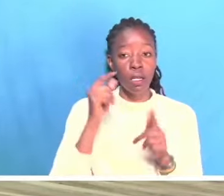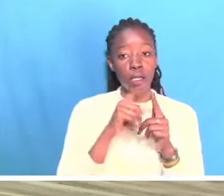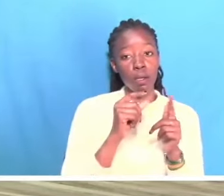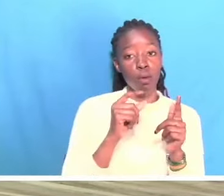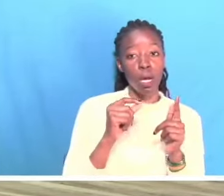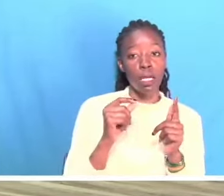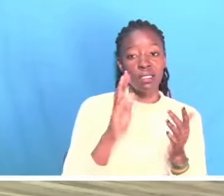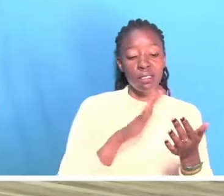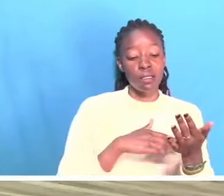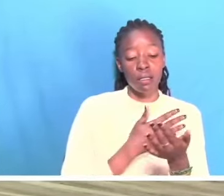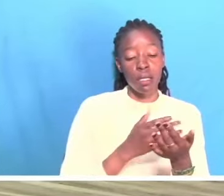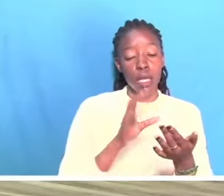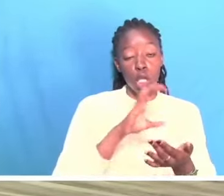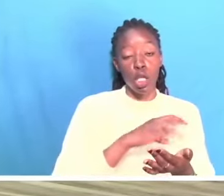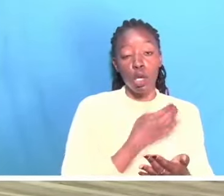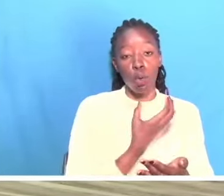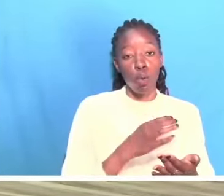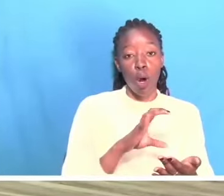religious,